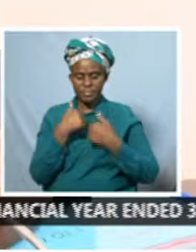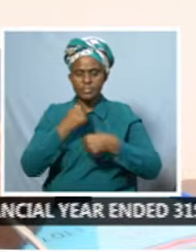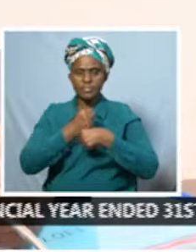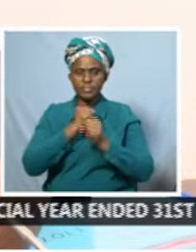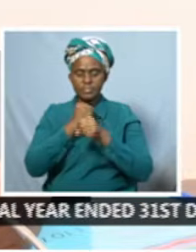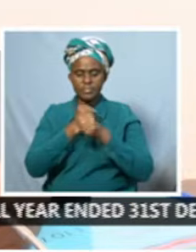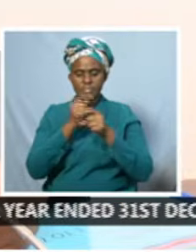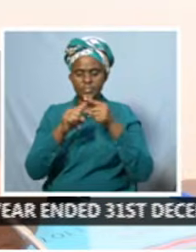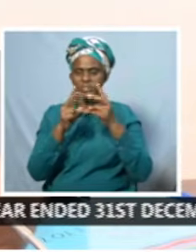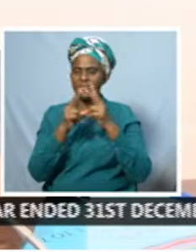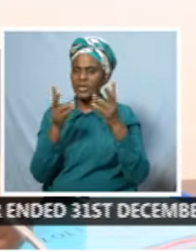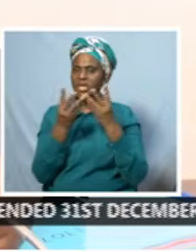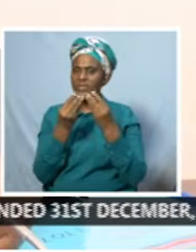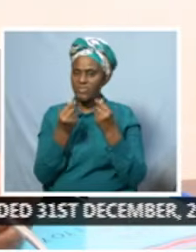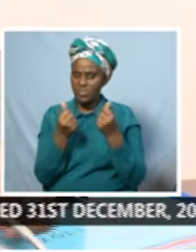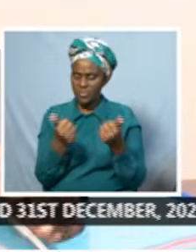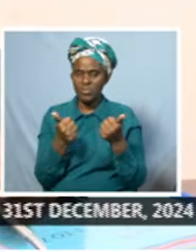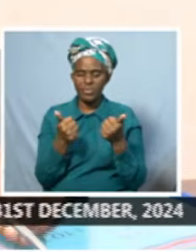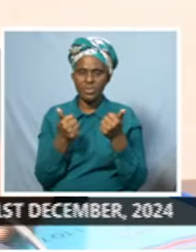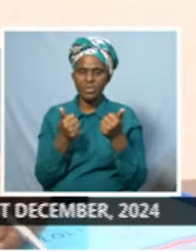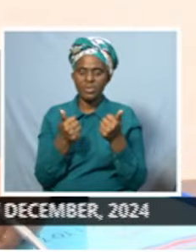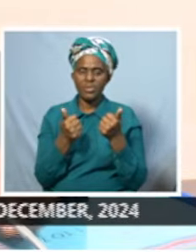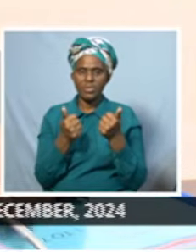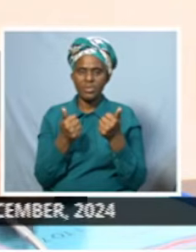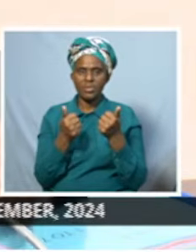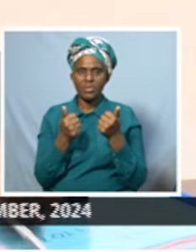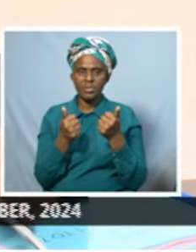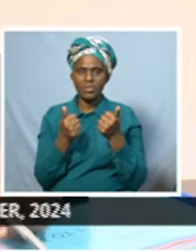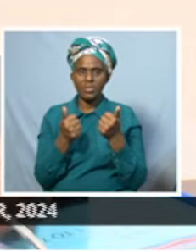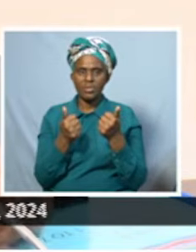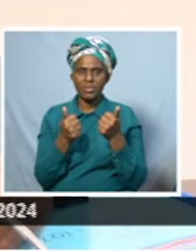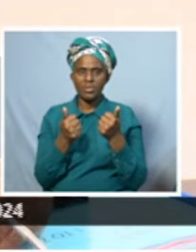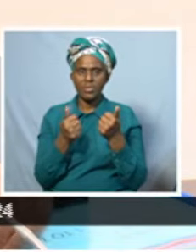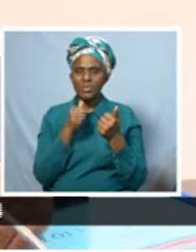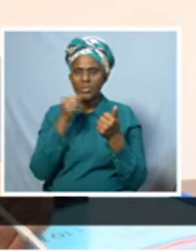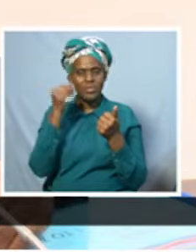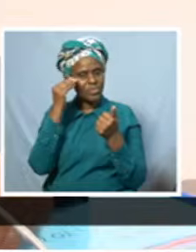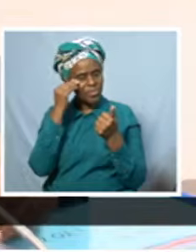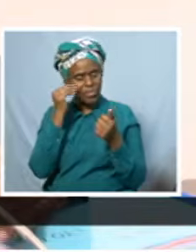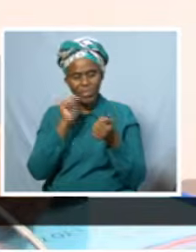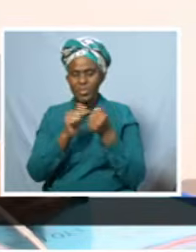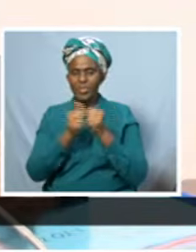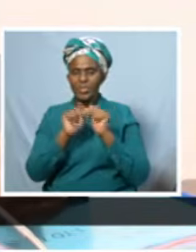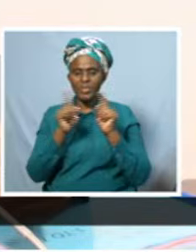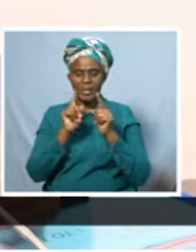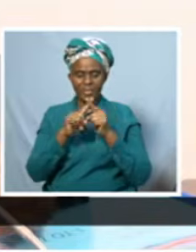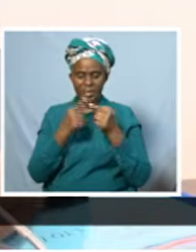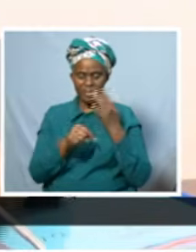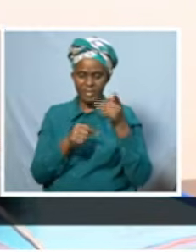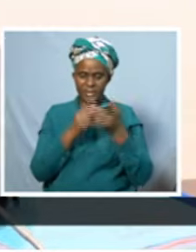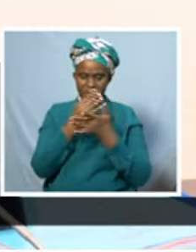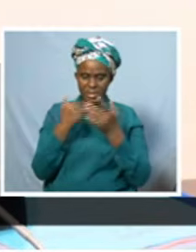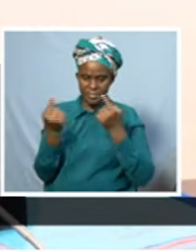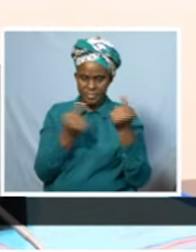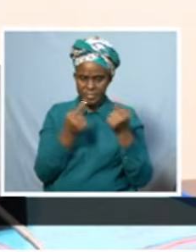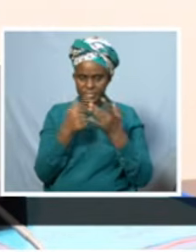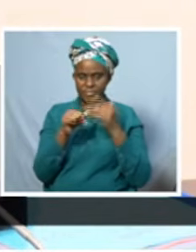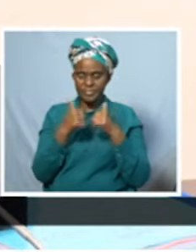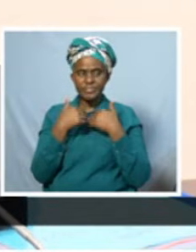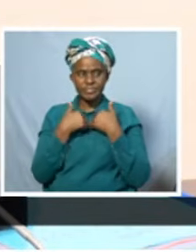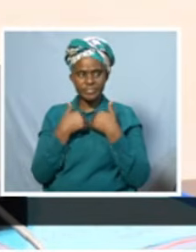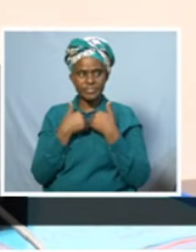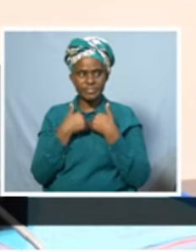but very few responses. So we don't know where the dynamics are, but these are some of the situations that we